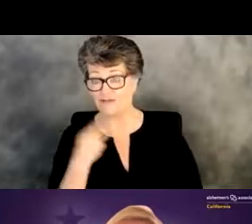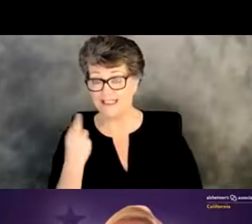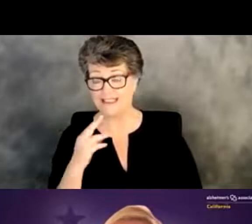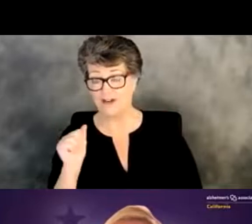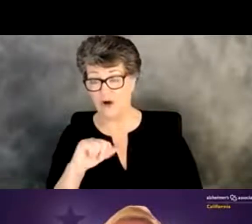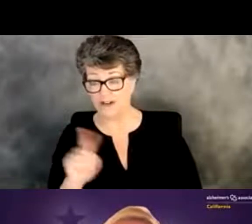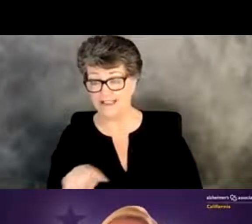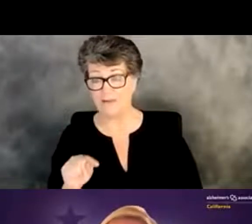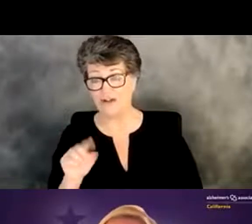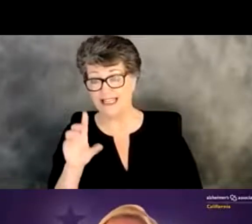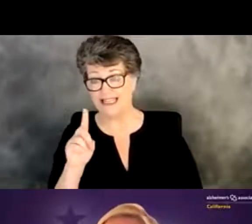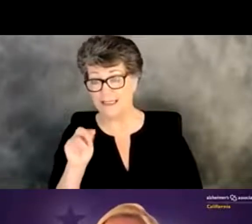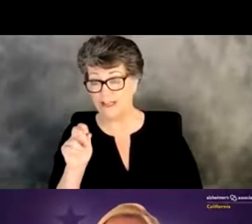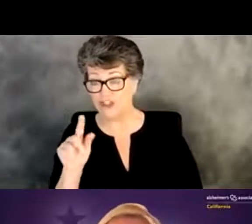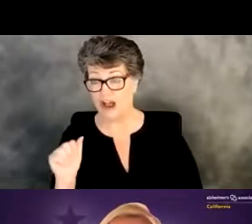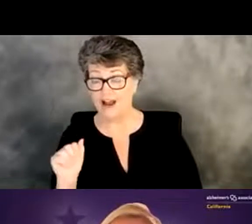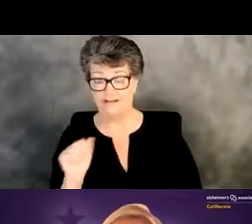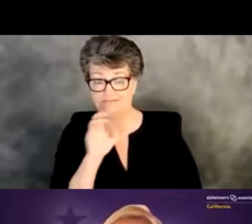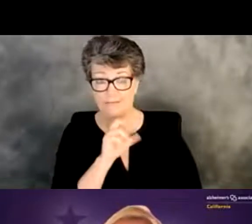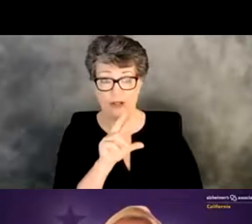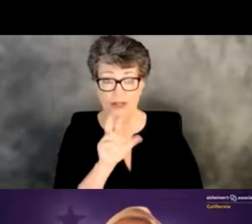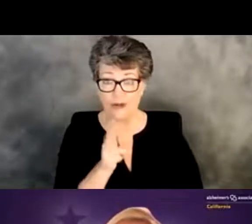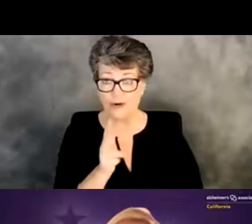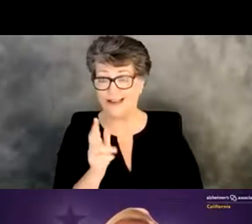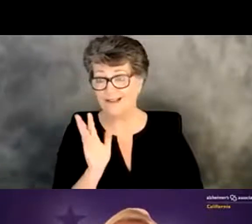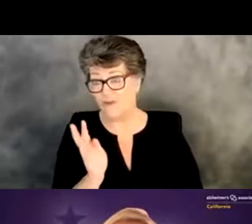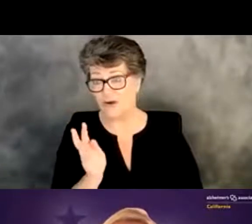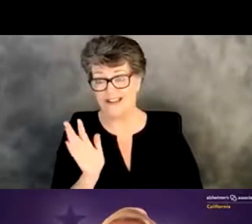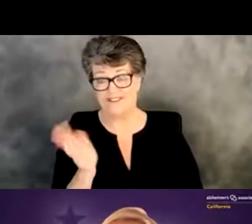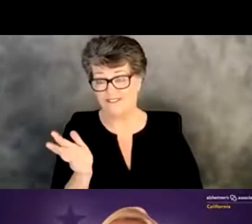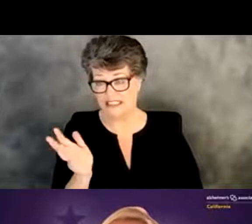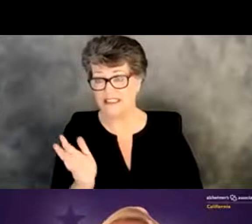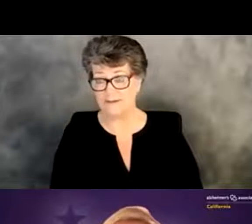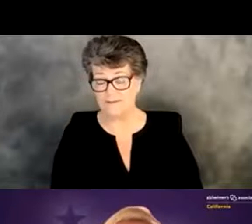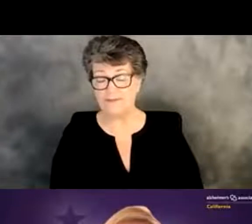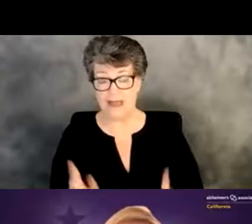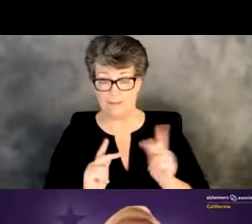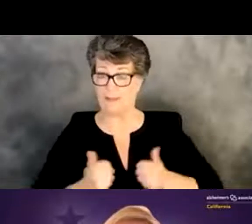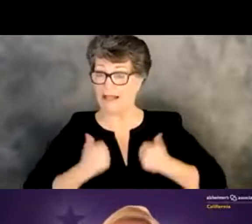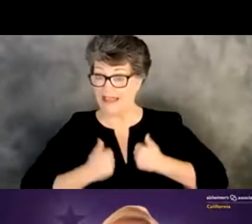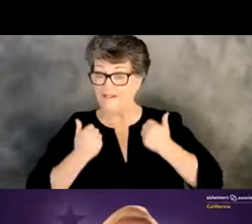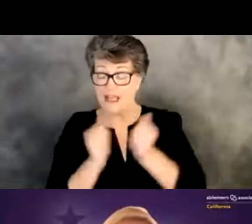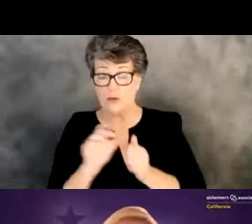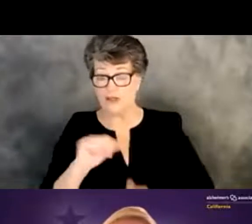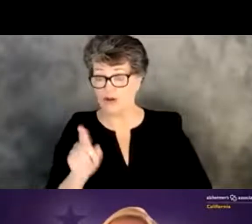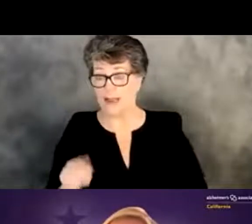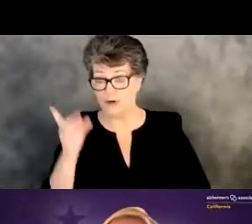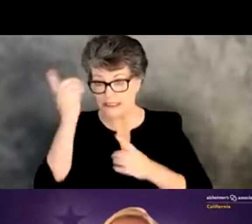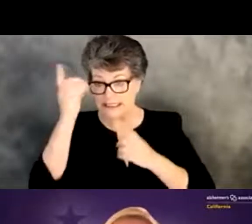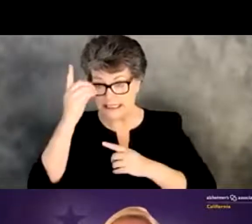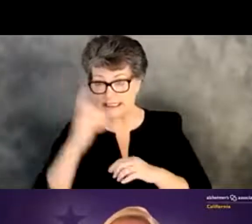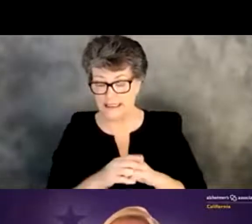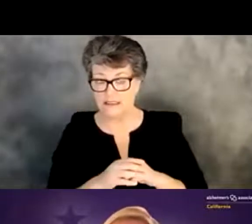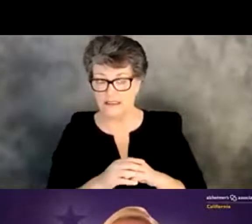and dementia are in their 30s, 40s, and 50s. And people living with Alzheimer's disease